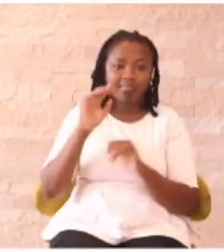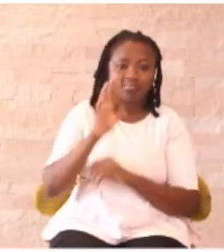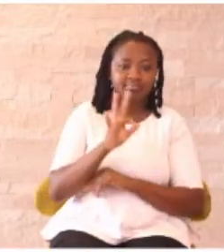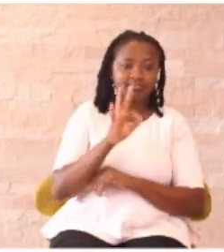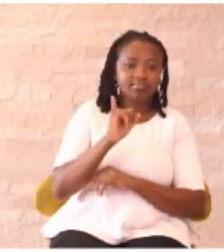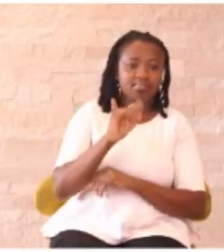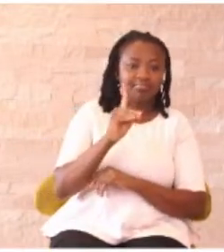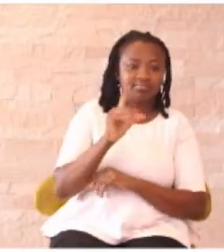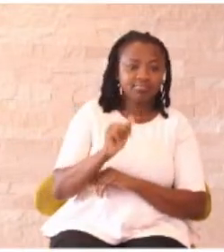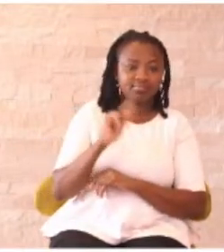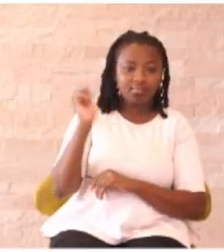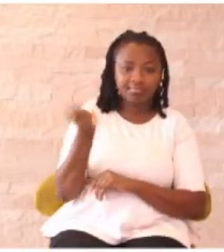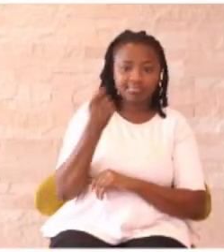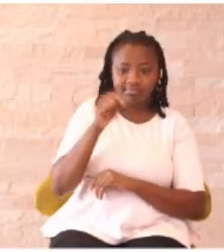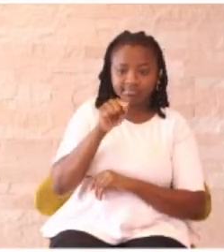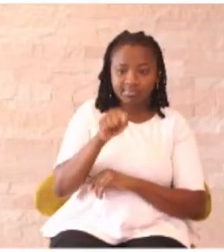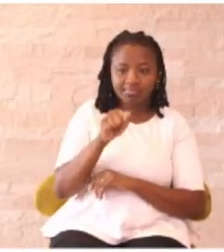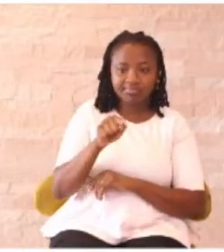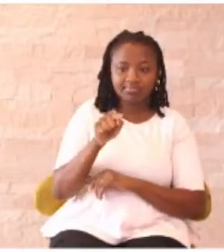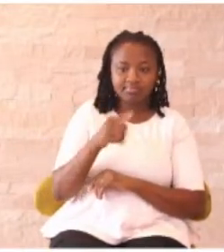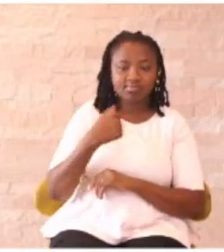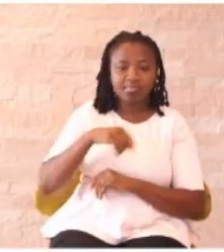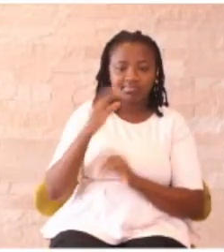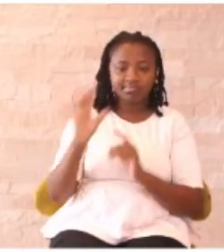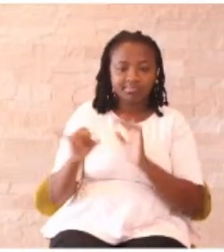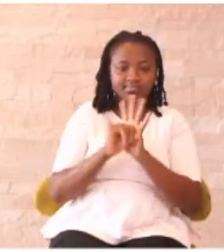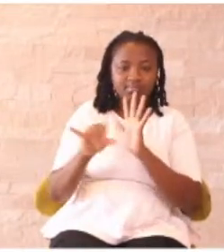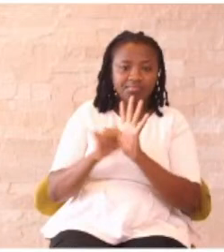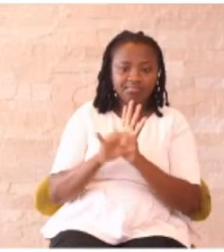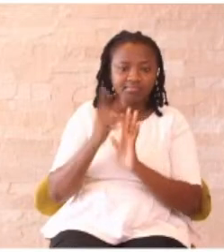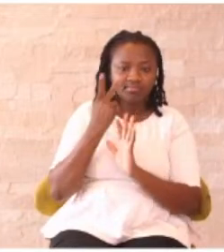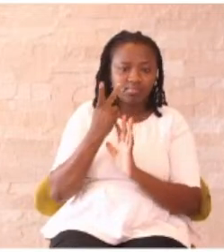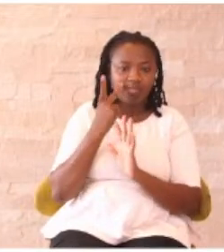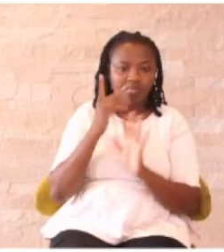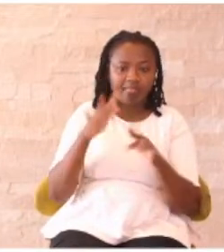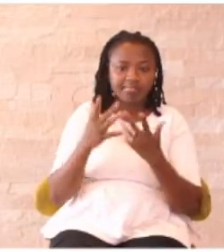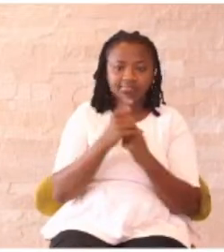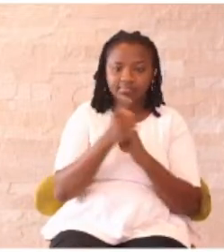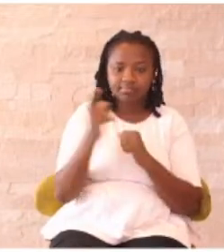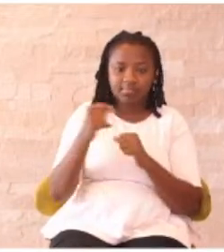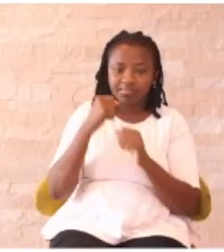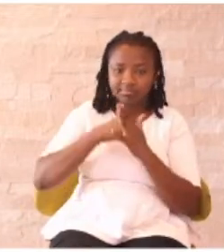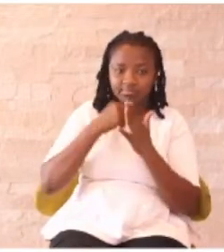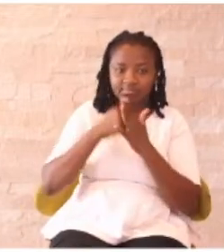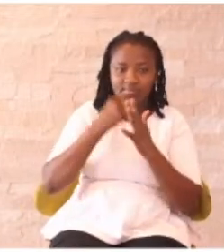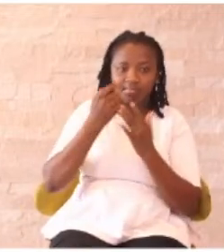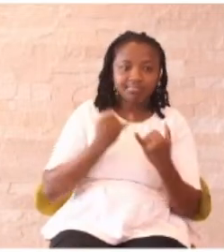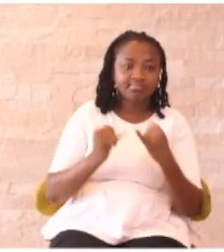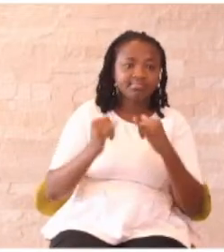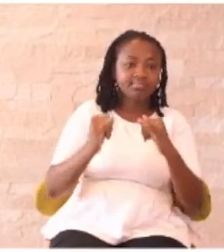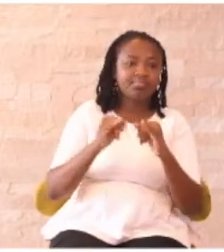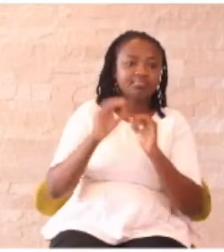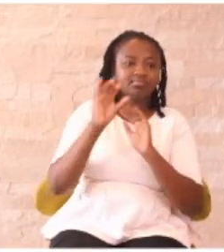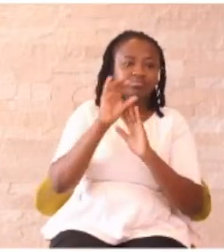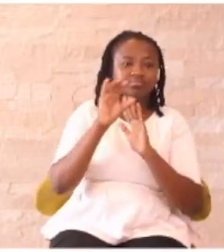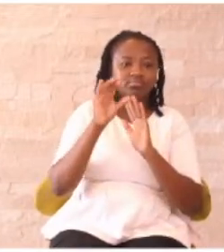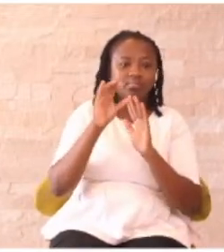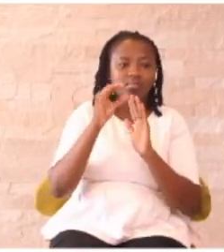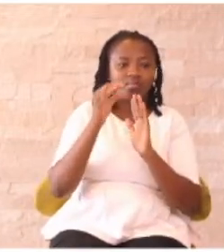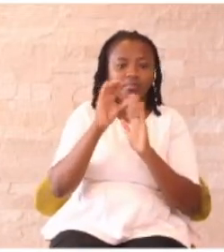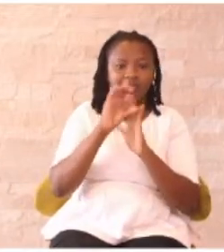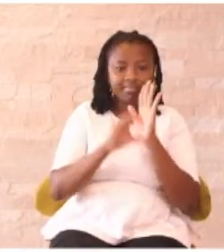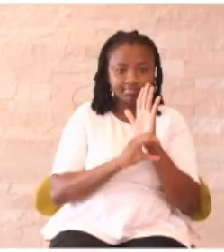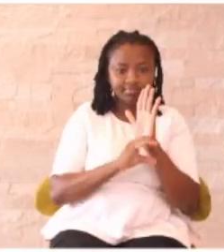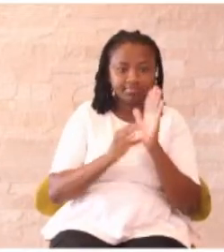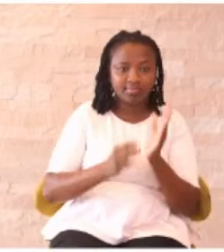was identified for the work we have been doing over the years in advocating for the implementation of this constitutional provision. And we